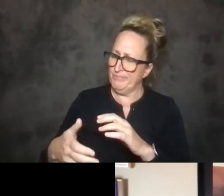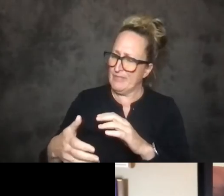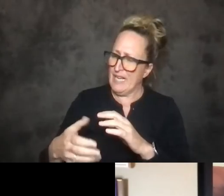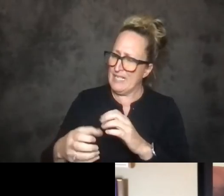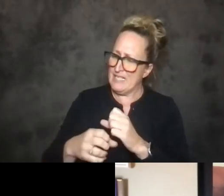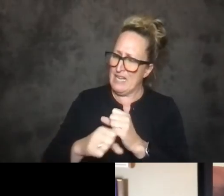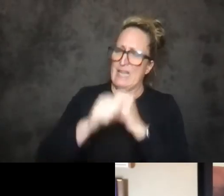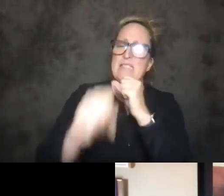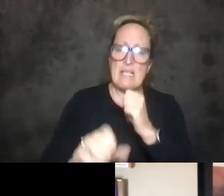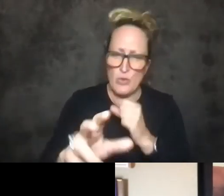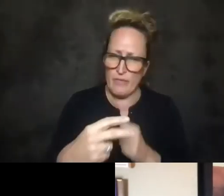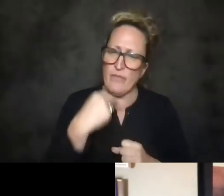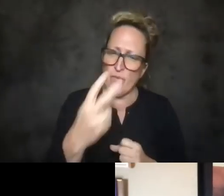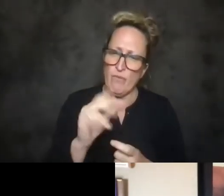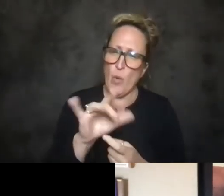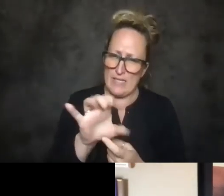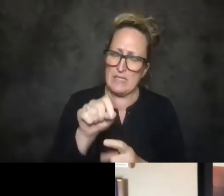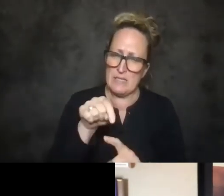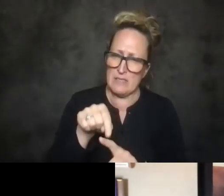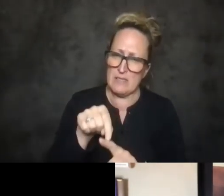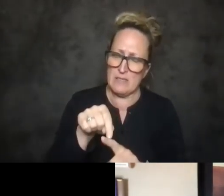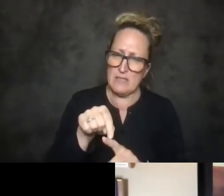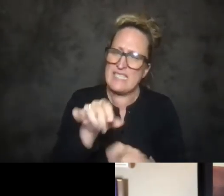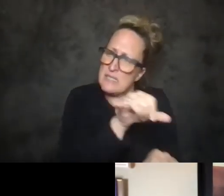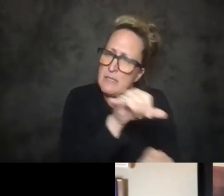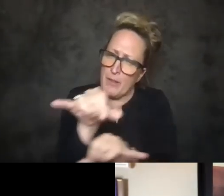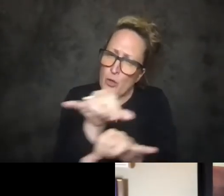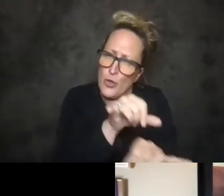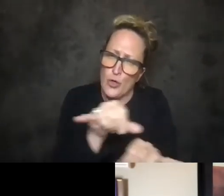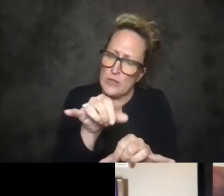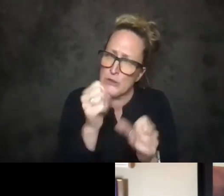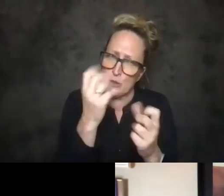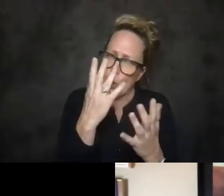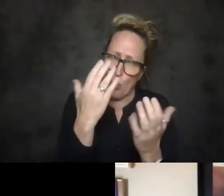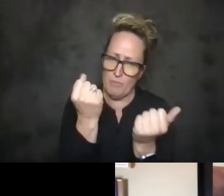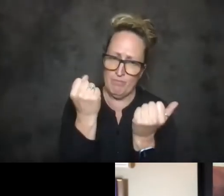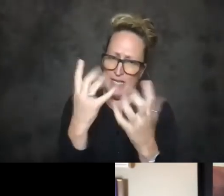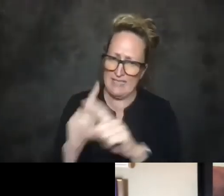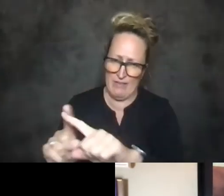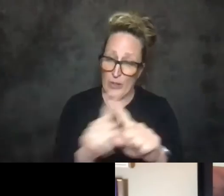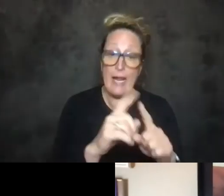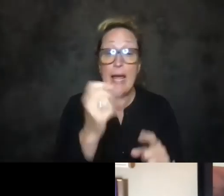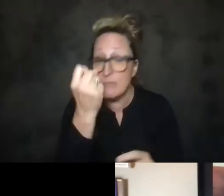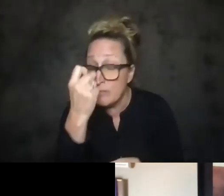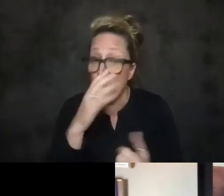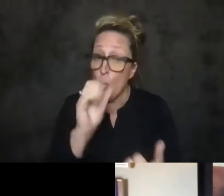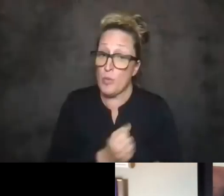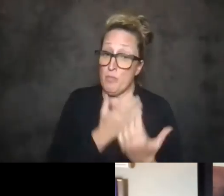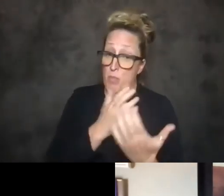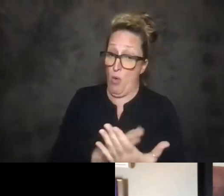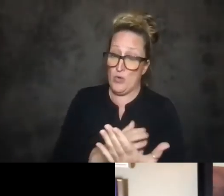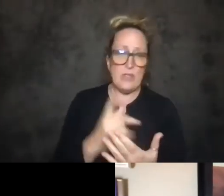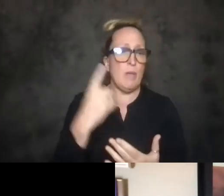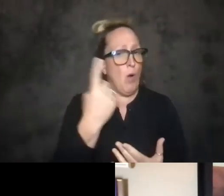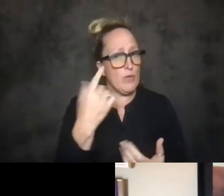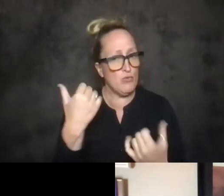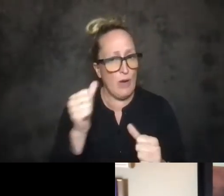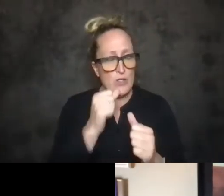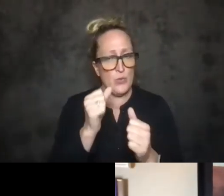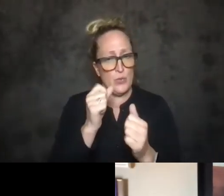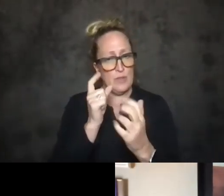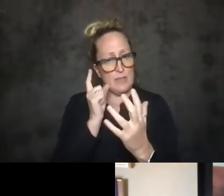and there's, you know, it's similar in so many ways. And with poetry, at least for me, I'm always trying to get to the